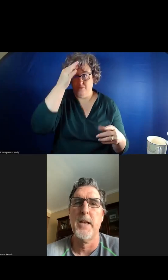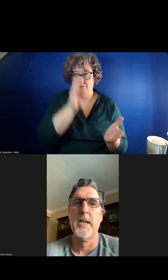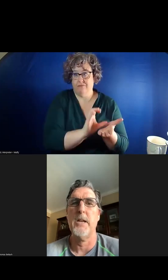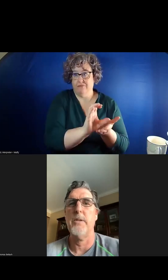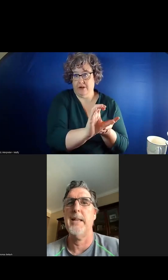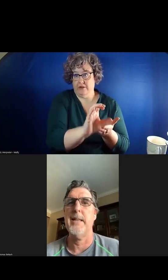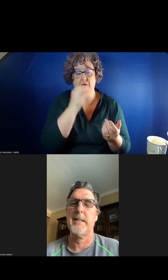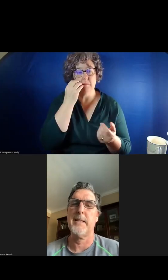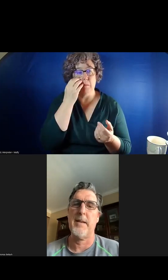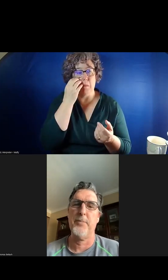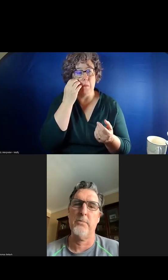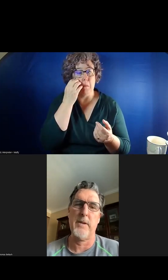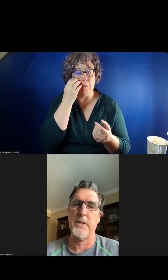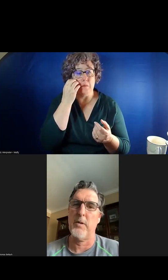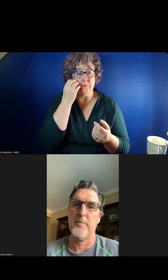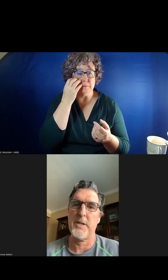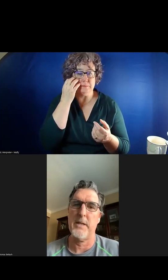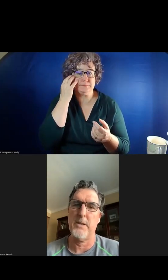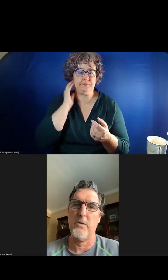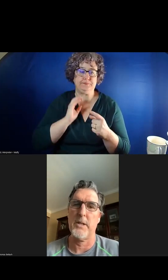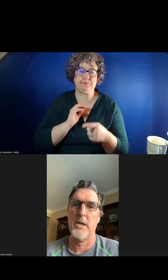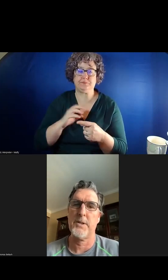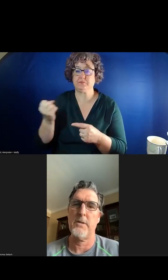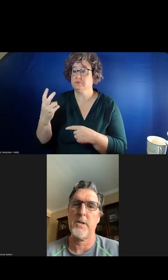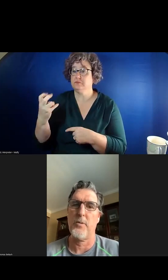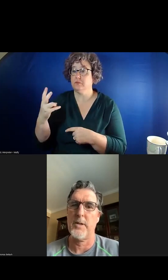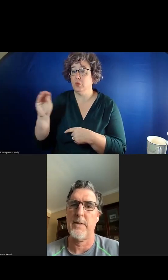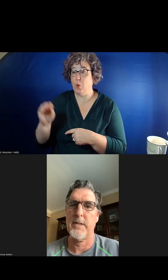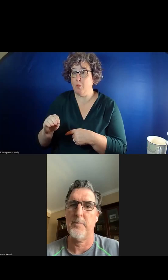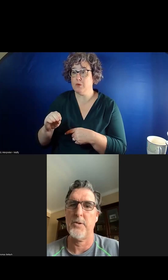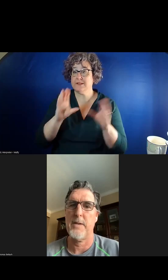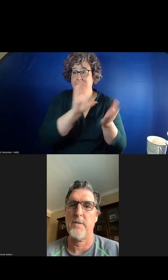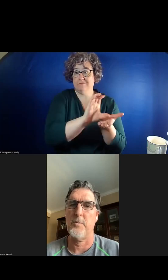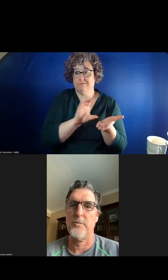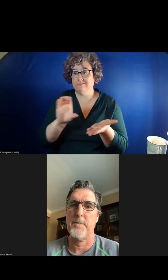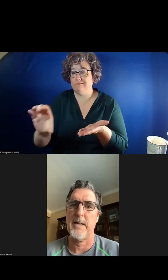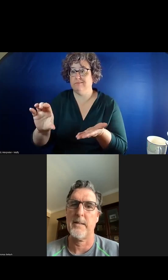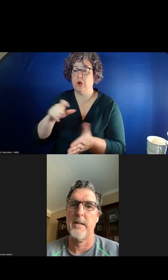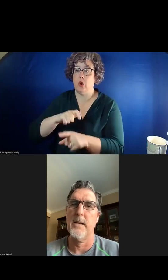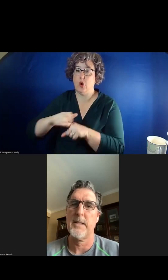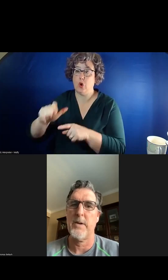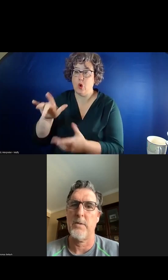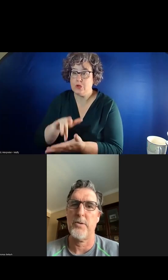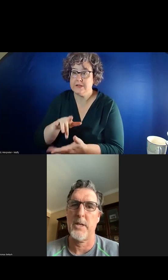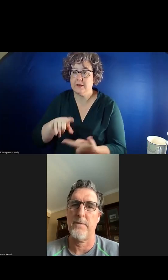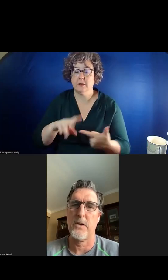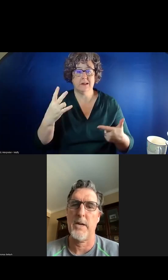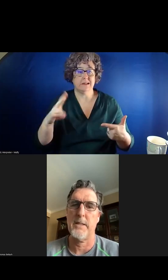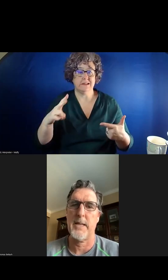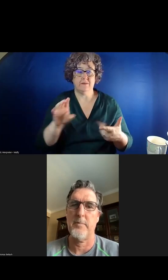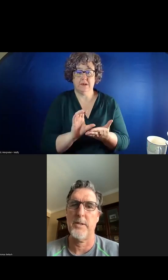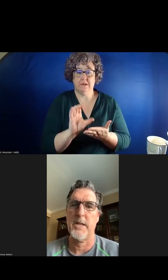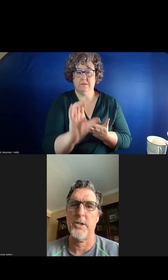So, in this example, roughly 12% is going to call center support, 17% for mobile response, 71%